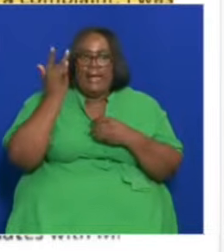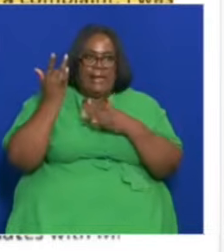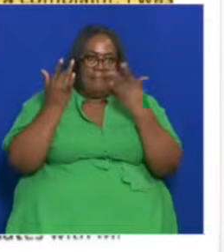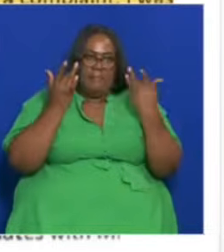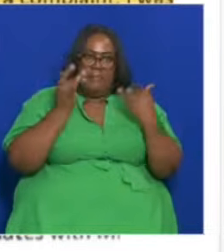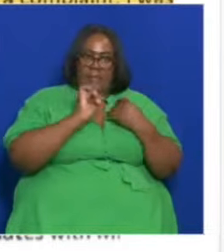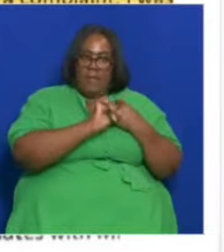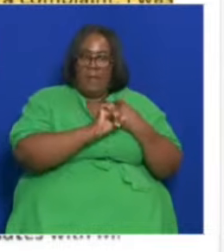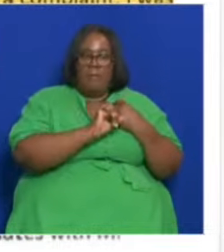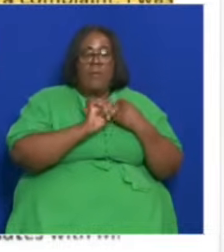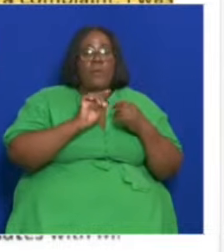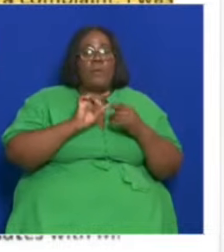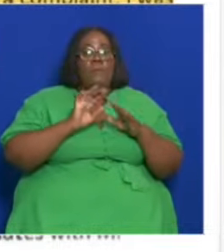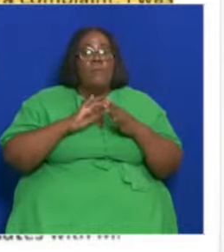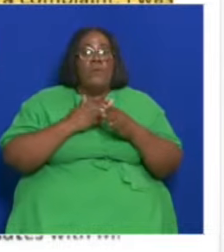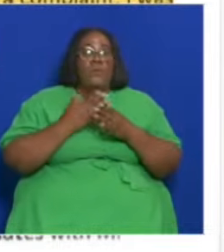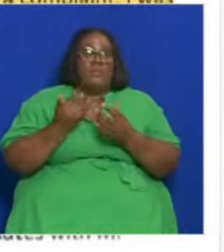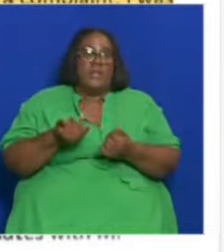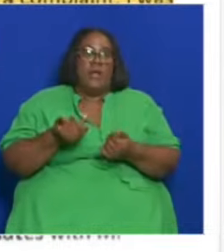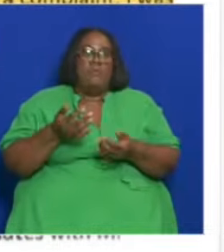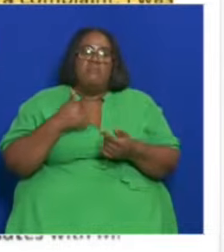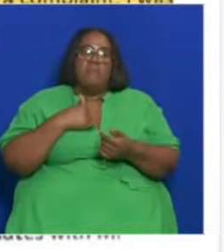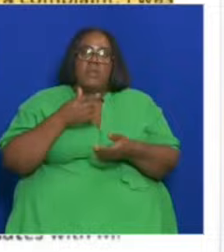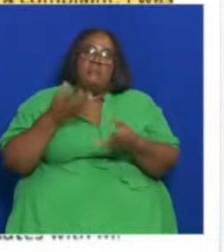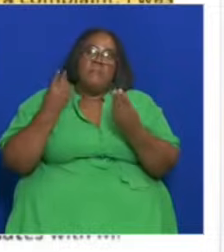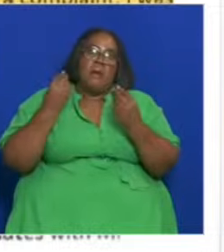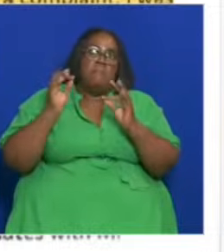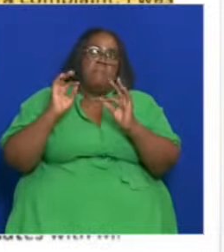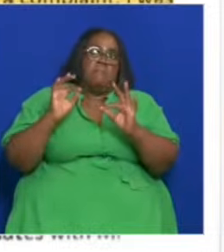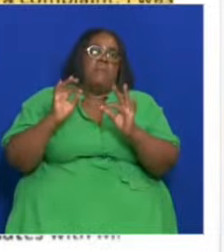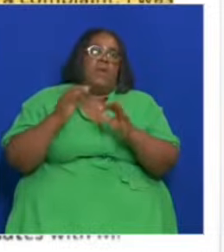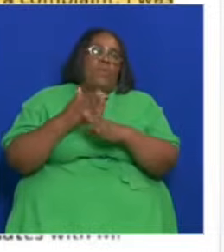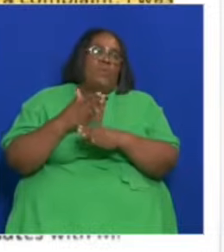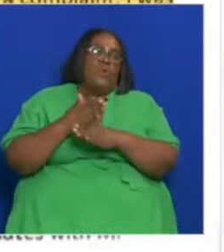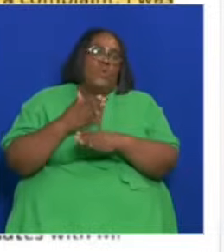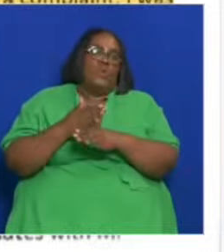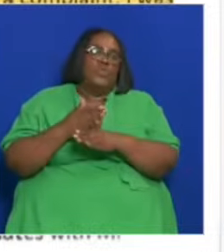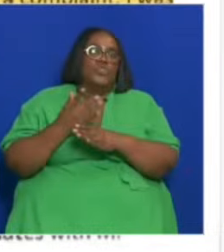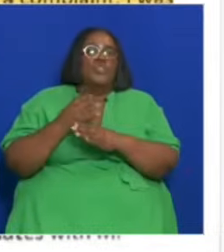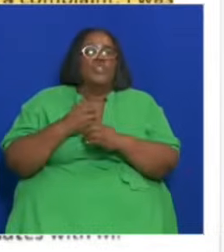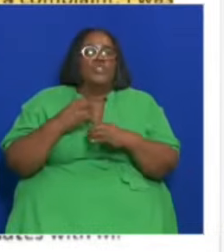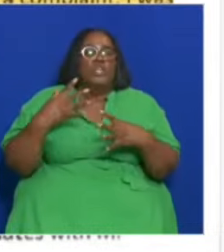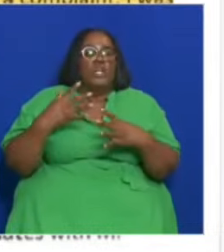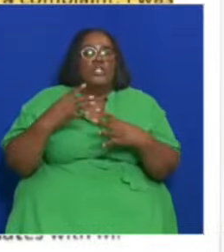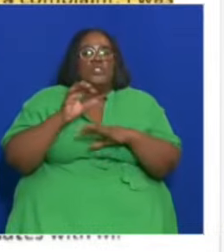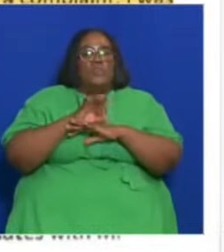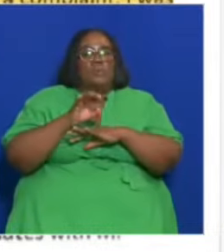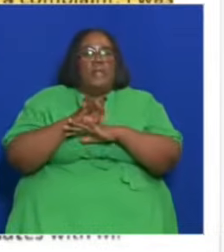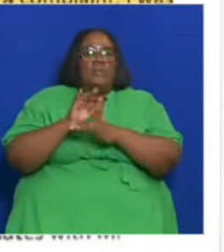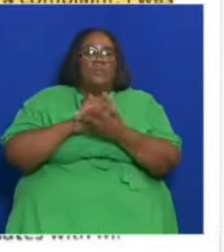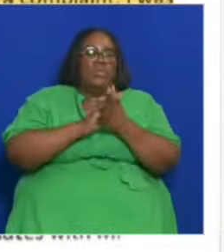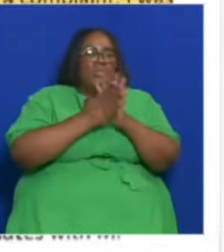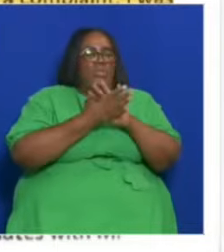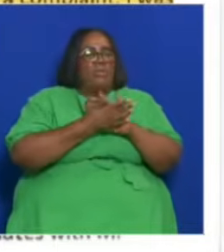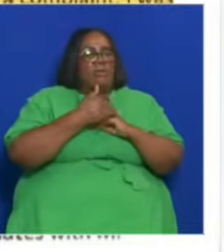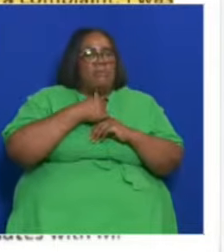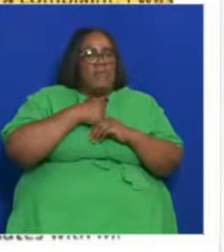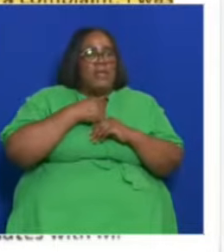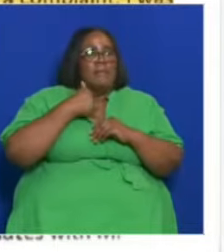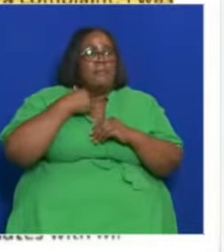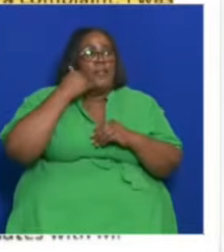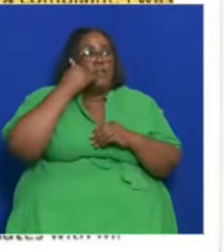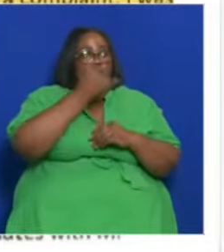a decent job, plots of such nature are starting. When I called Advocate Johnson, I was alerting her of a